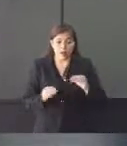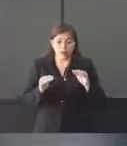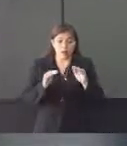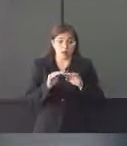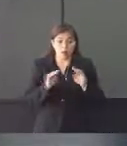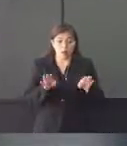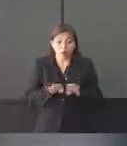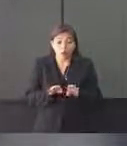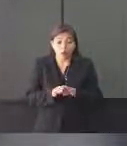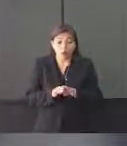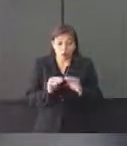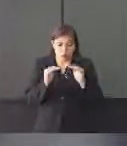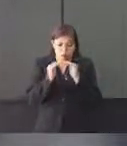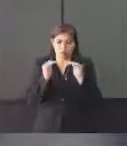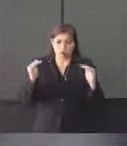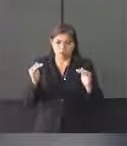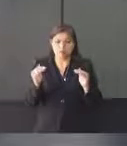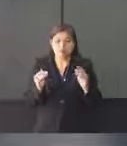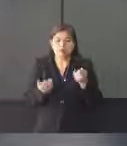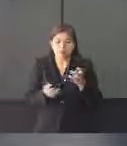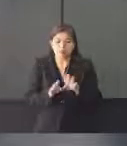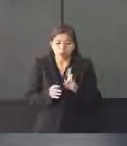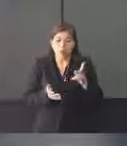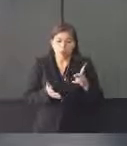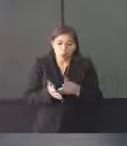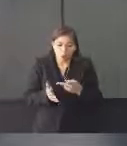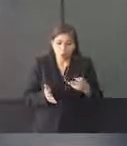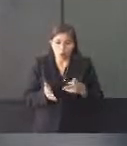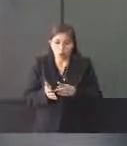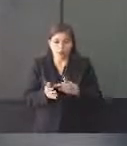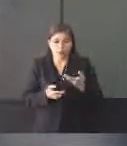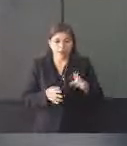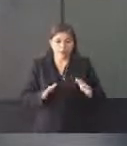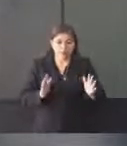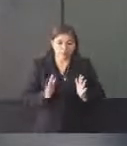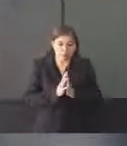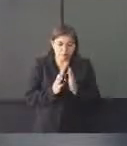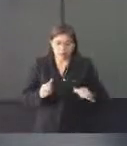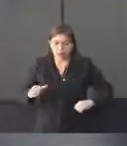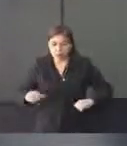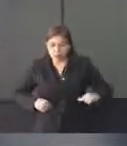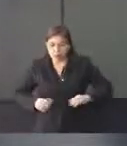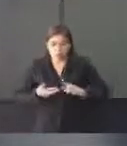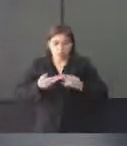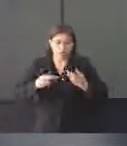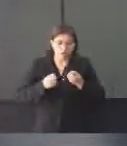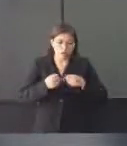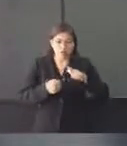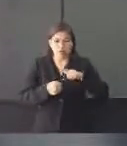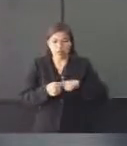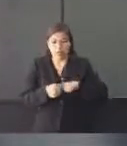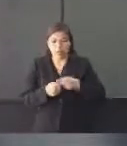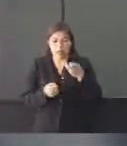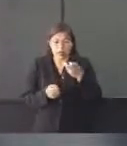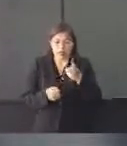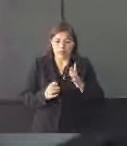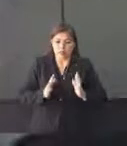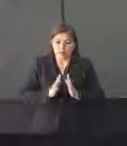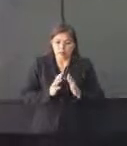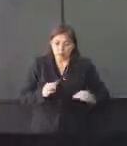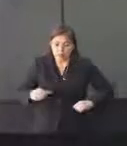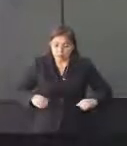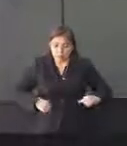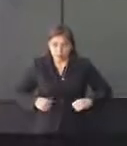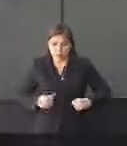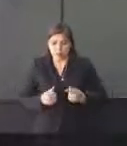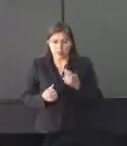and urban centers are not neutral because they configure and reconfigure the dynamics and social relationships. And of course, one of those